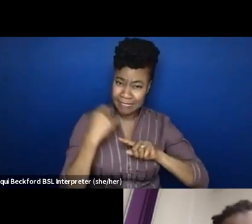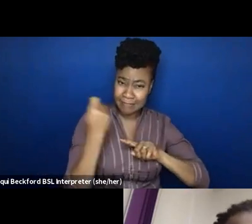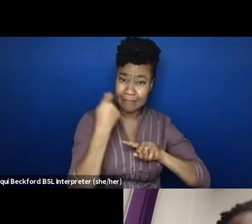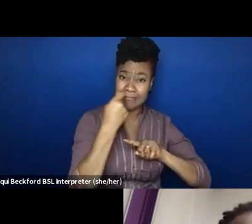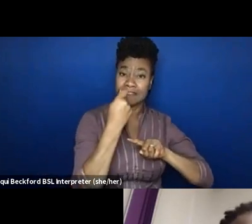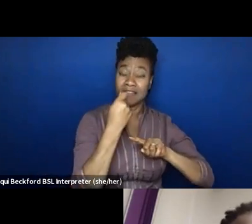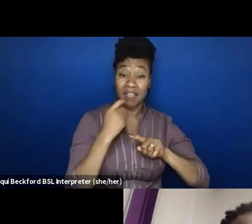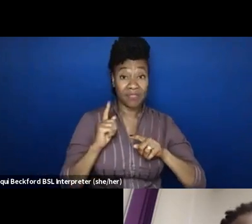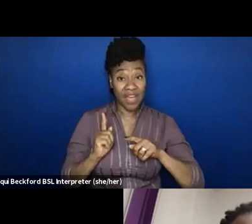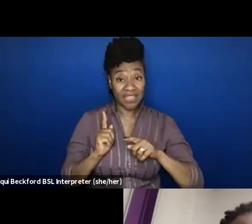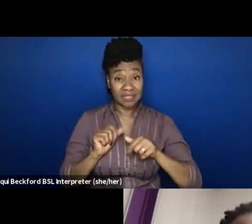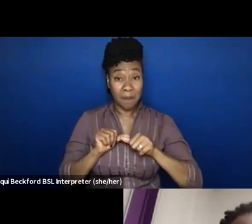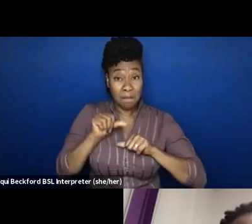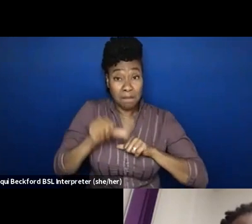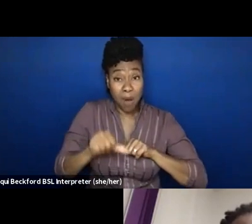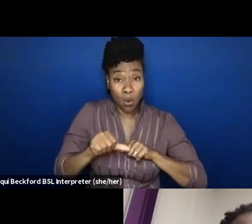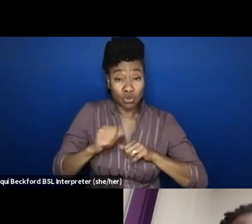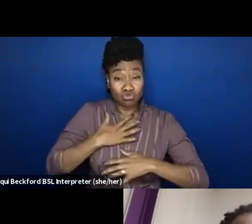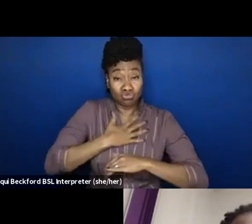that's the post-traumatic growth.